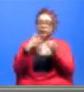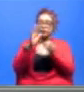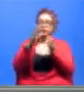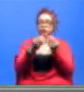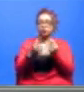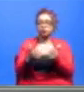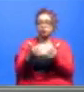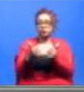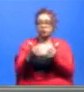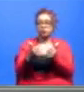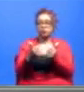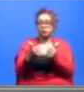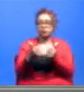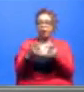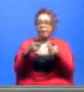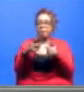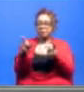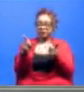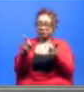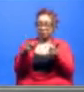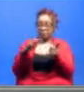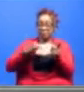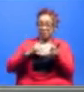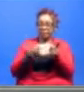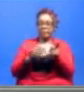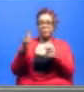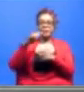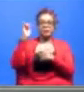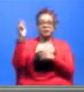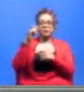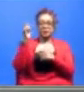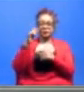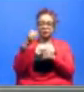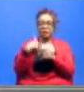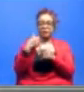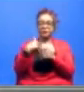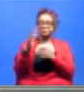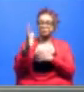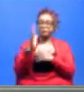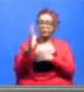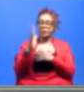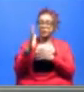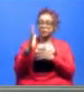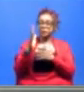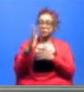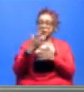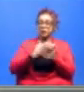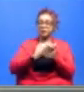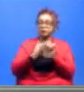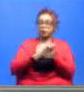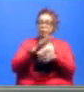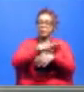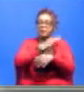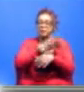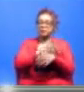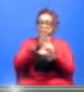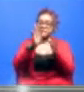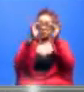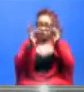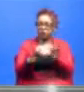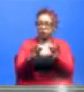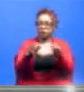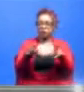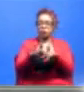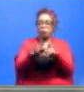resolutions. Madam President, a pivotal aspect of the Security Council's mandate is that its decisions are